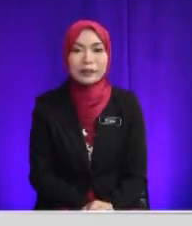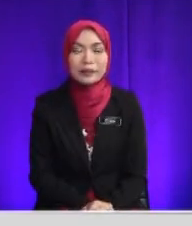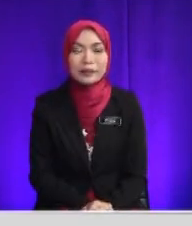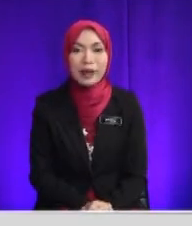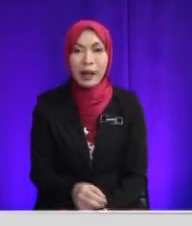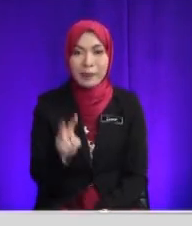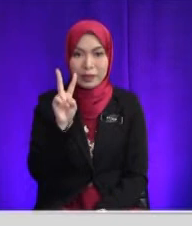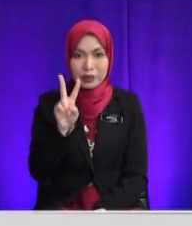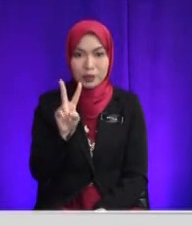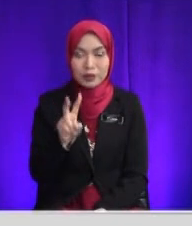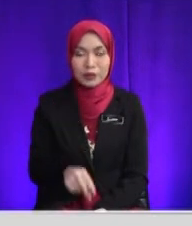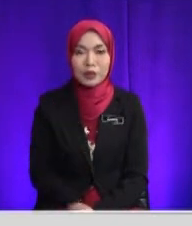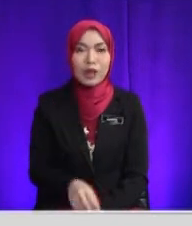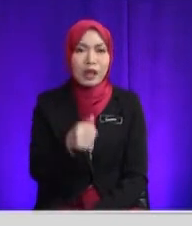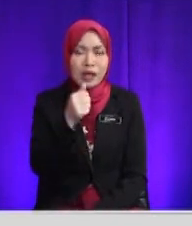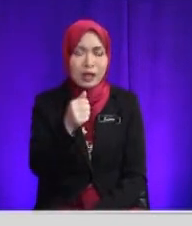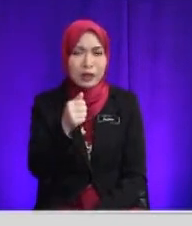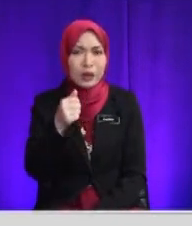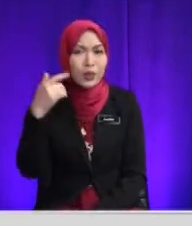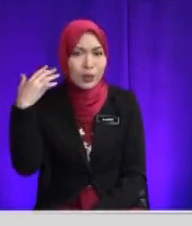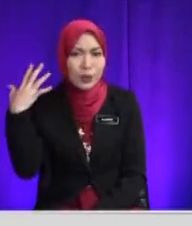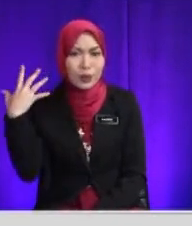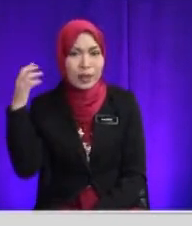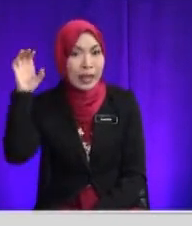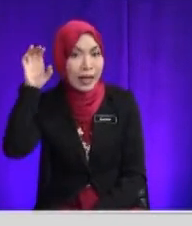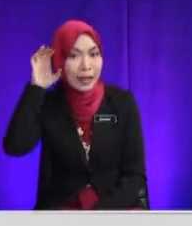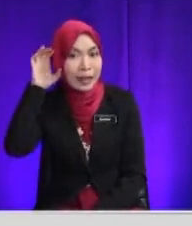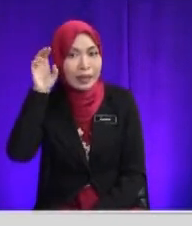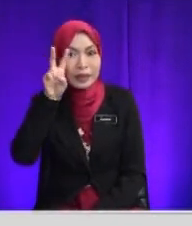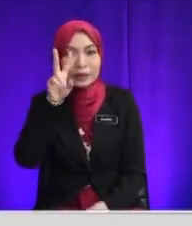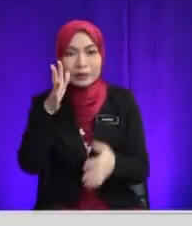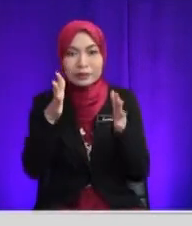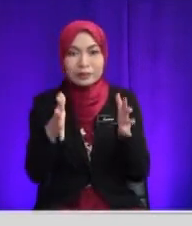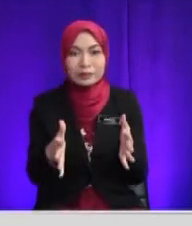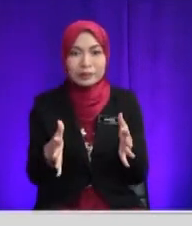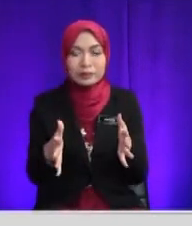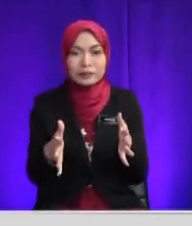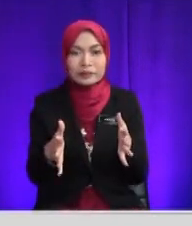Two. You hear two people talking about an escaped criminal.